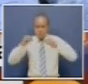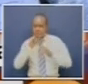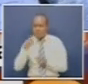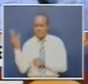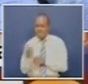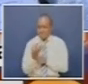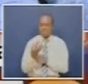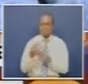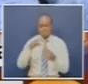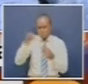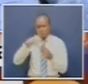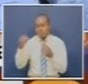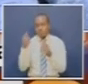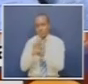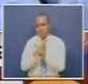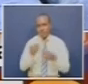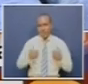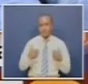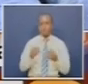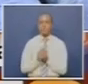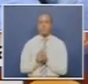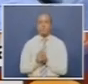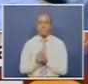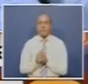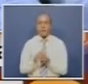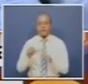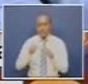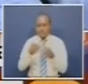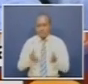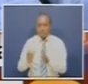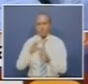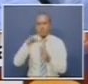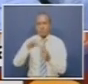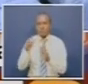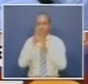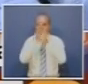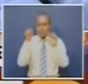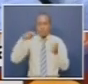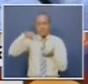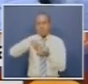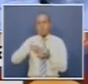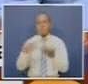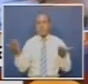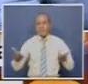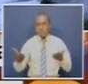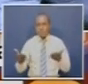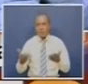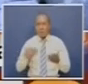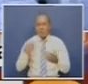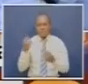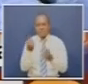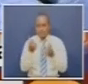are several options on the table, and scientific method of also choosing the presidential candidate is also on the table. There are a couple of